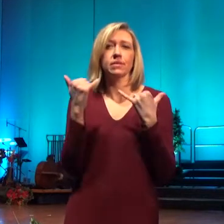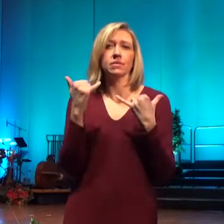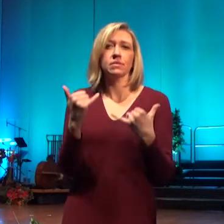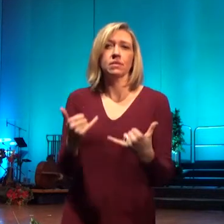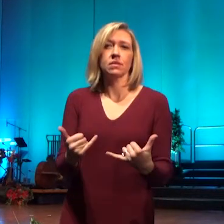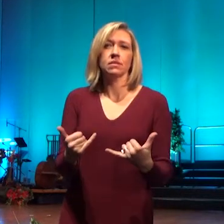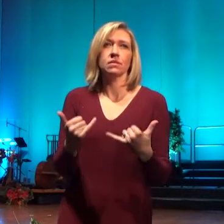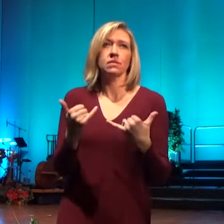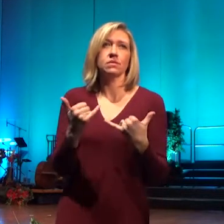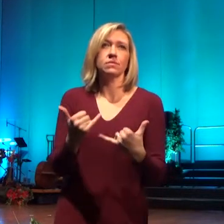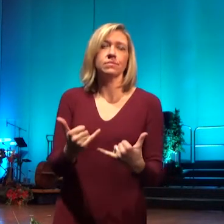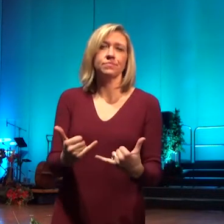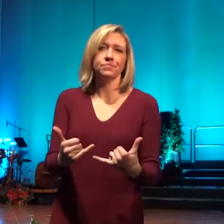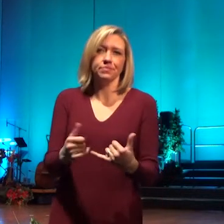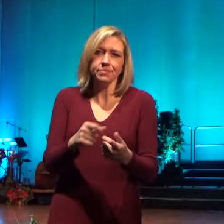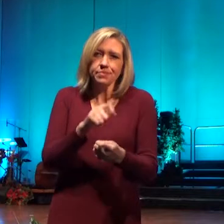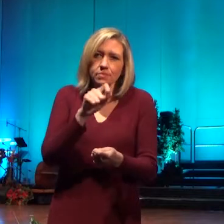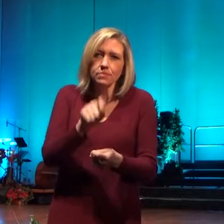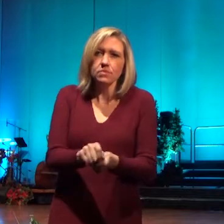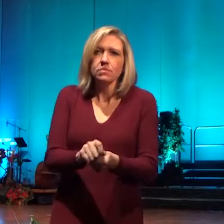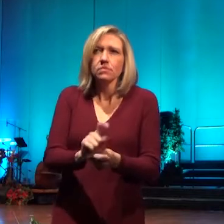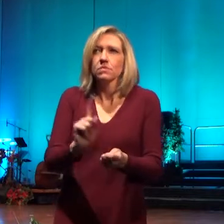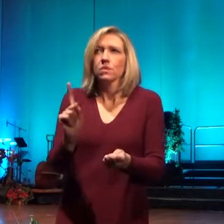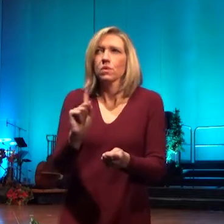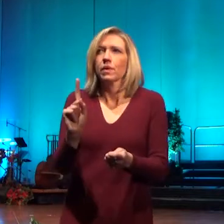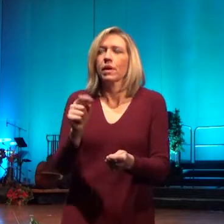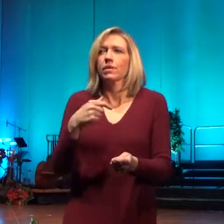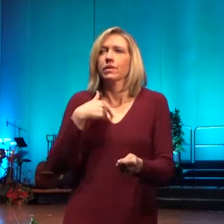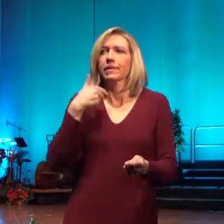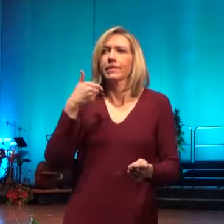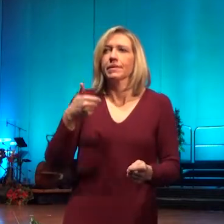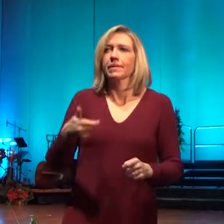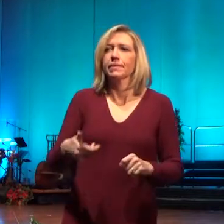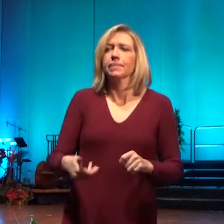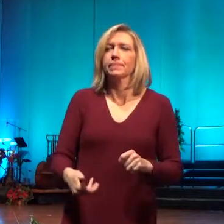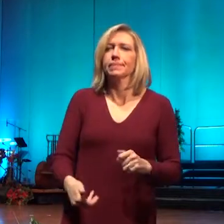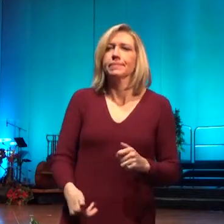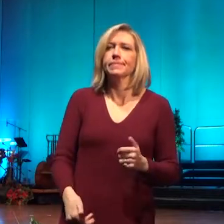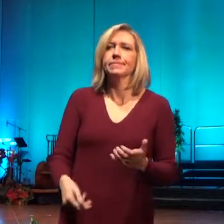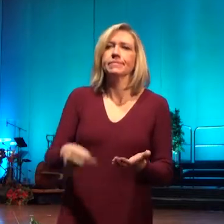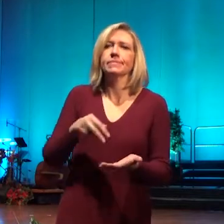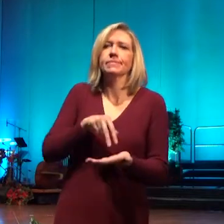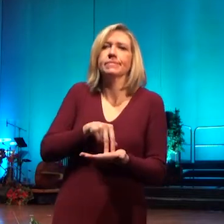here, right now, right where I